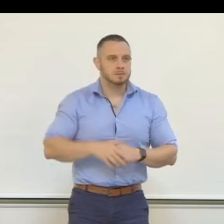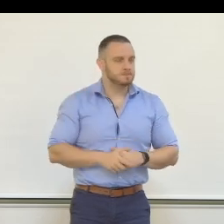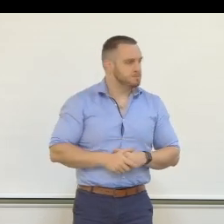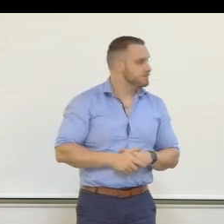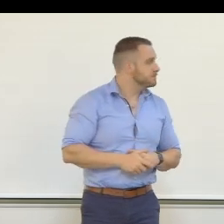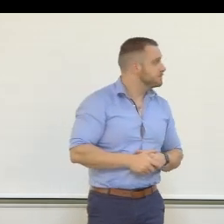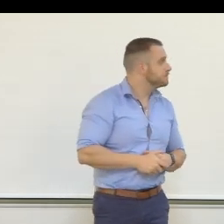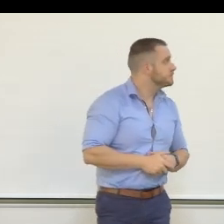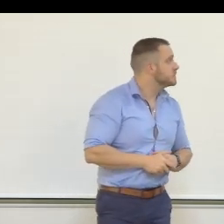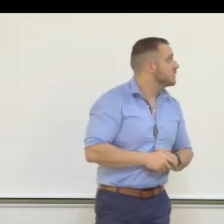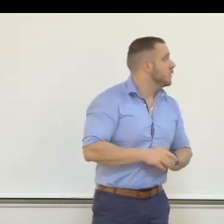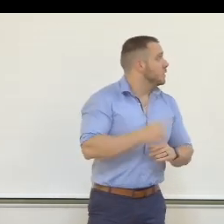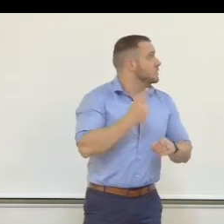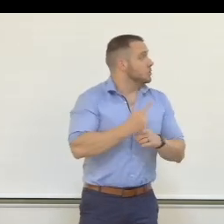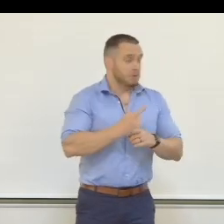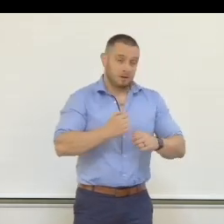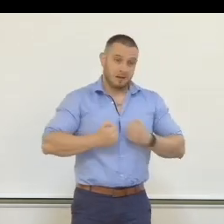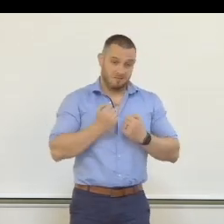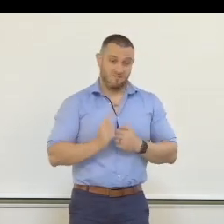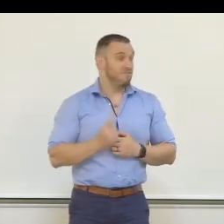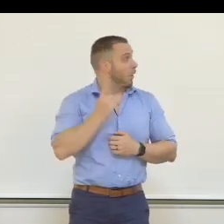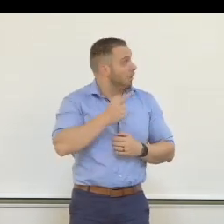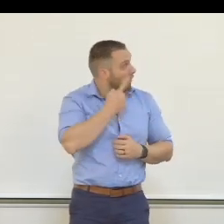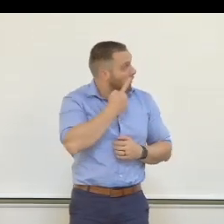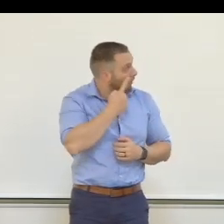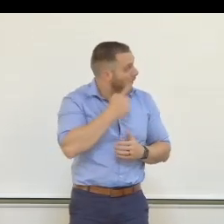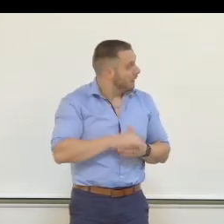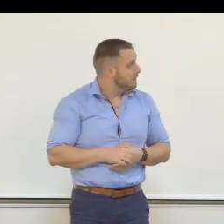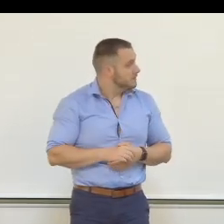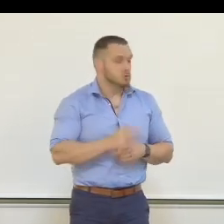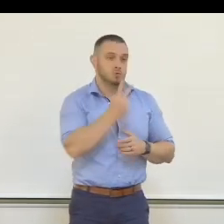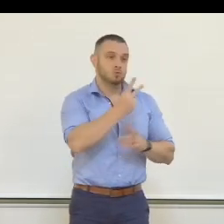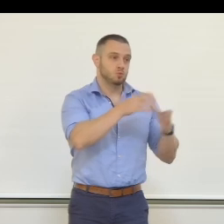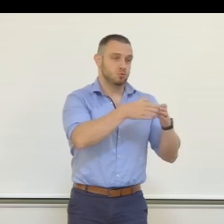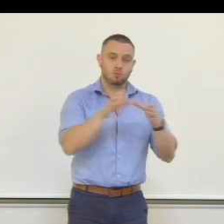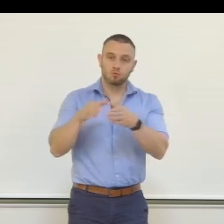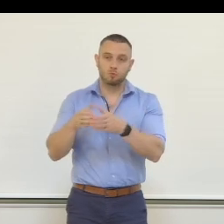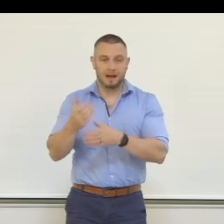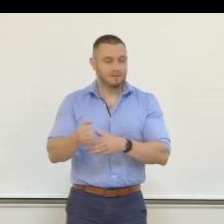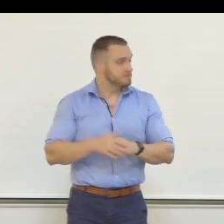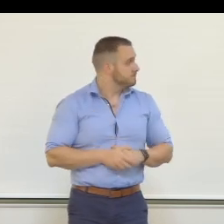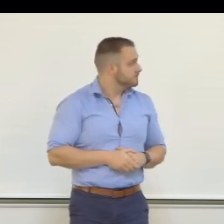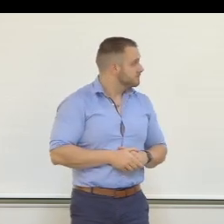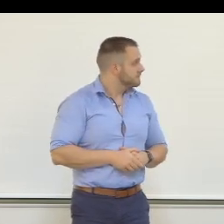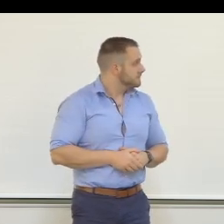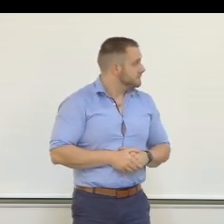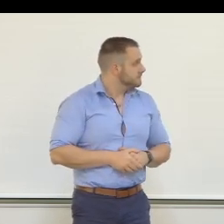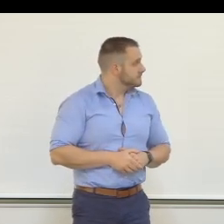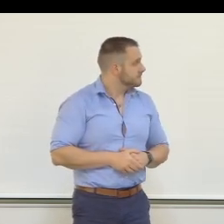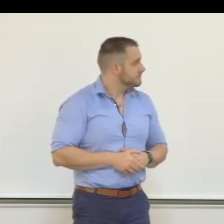So I already talked about our first test runs. These are the two groups of scientists that we invited. So we had